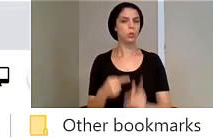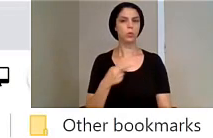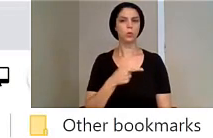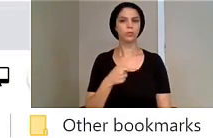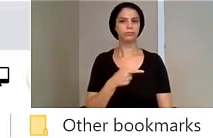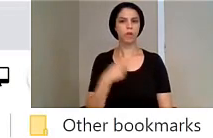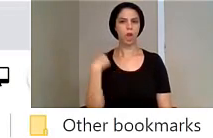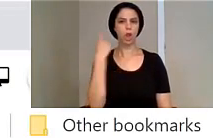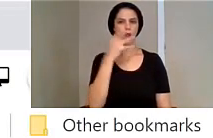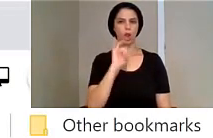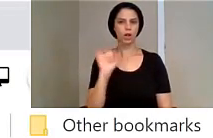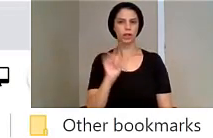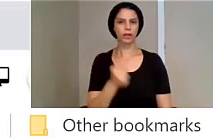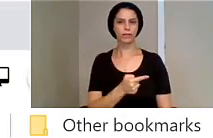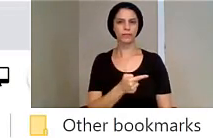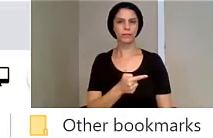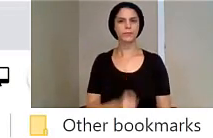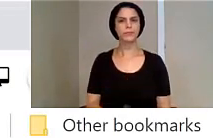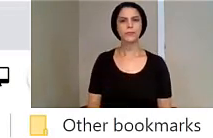what that looks like.